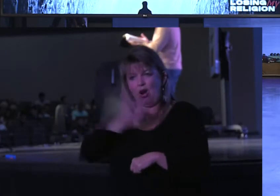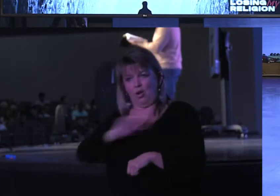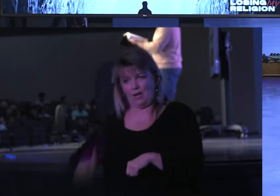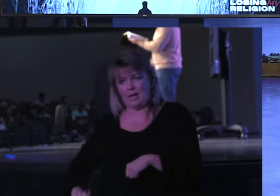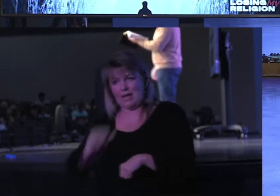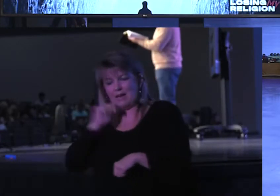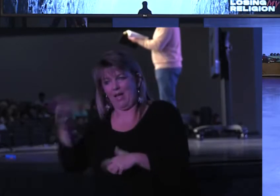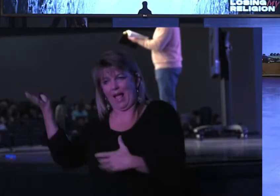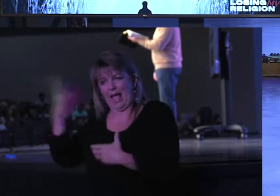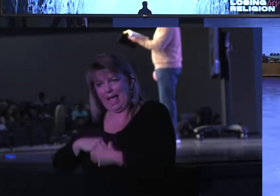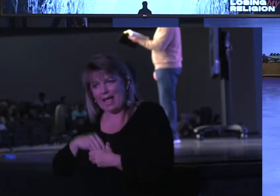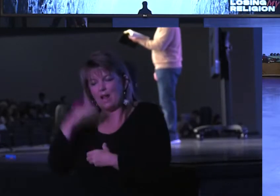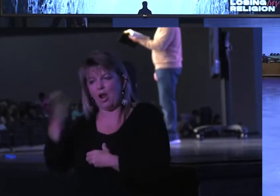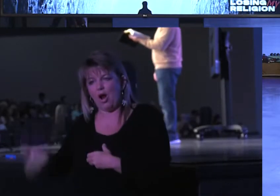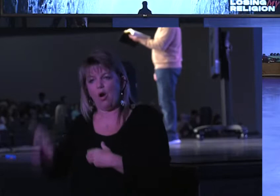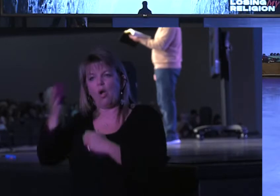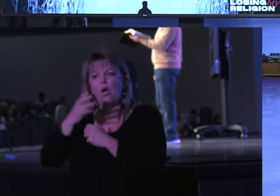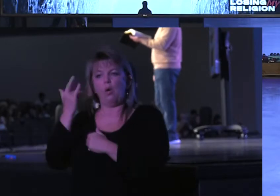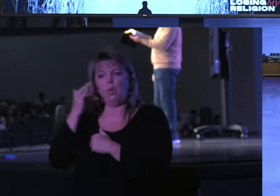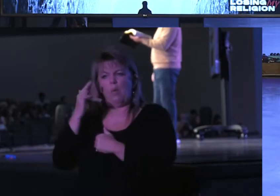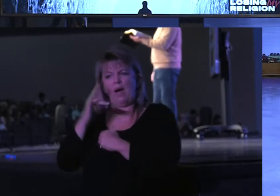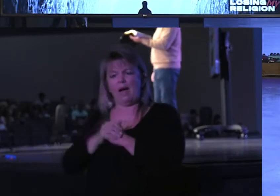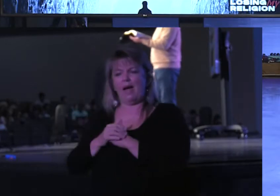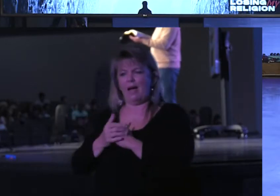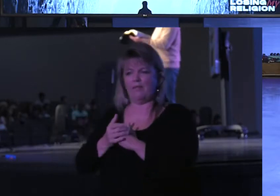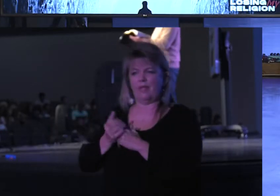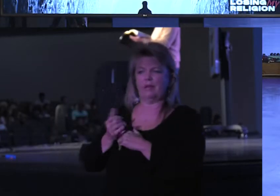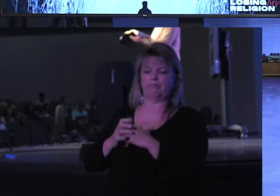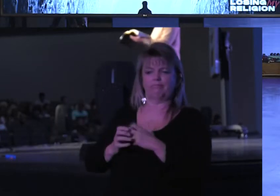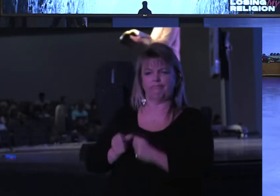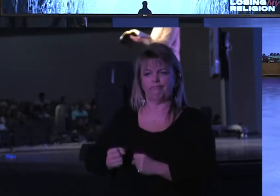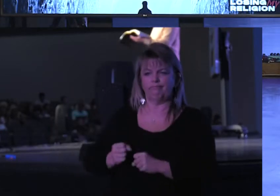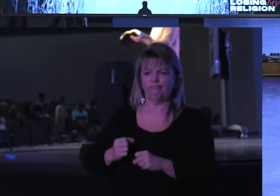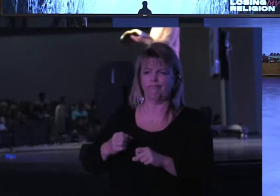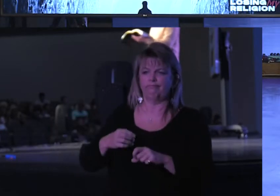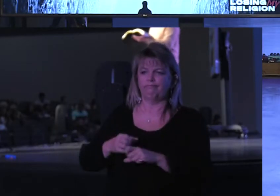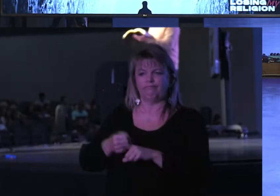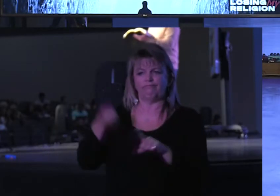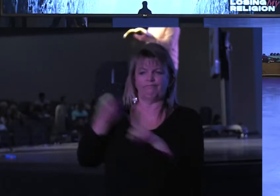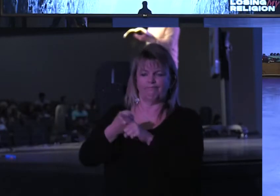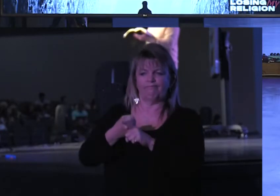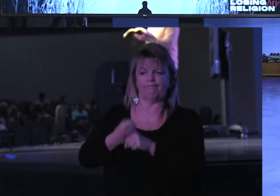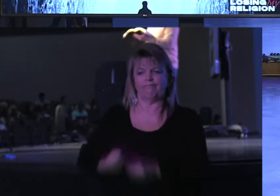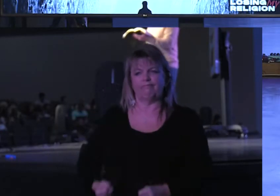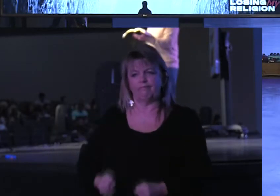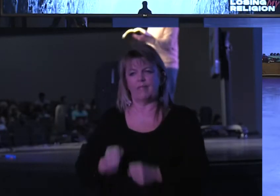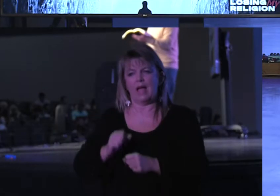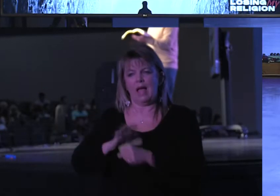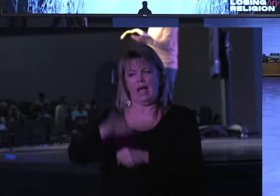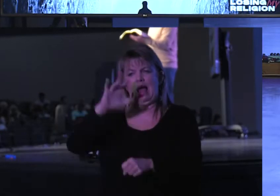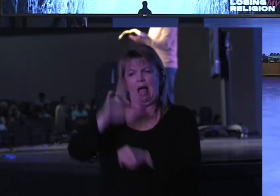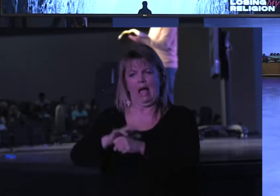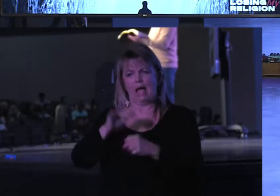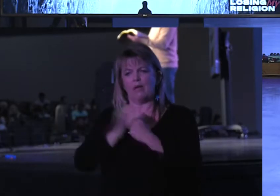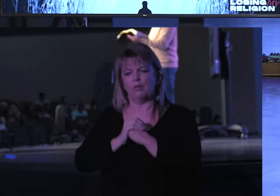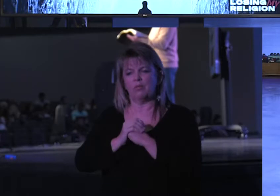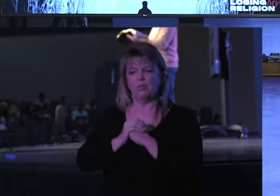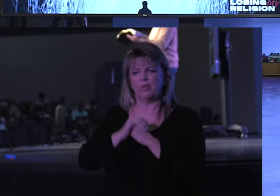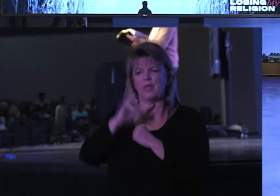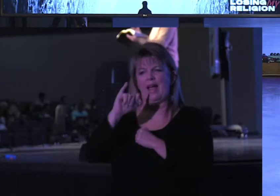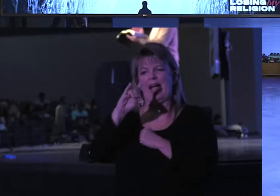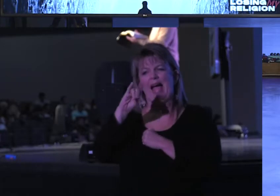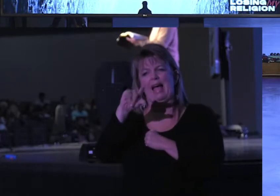not in her? Why have they provoked me to anger with their carved images, with their foreign